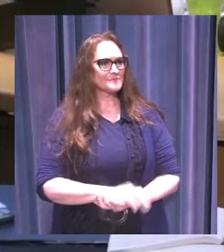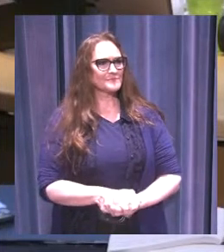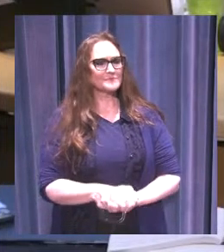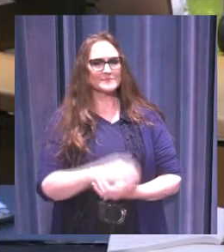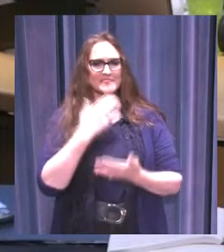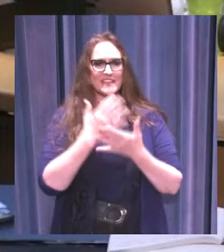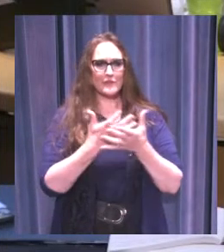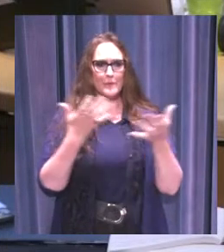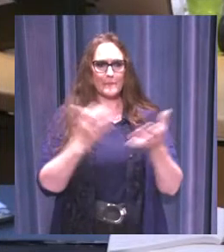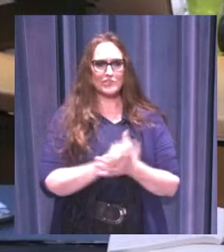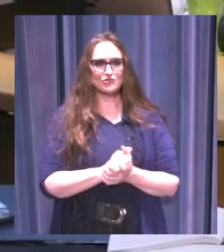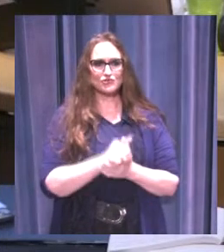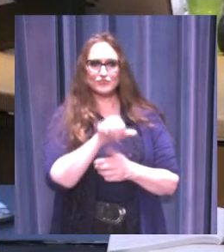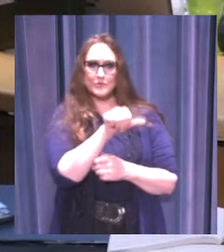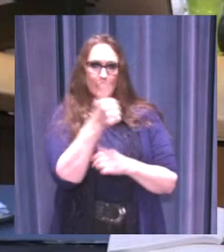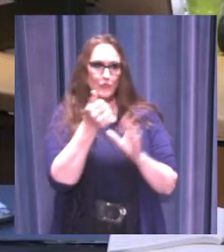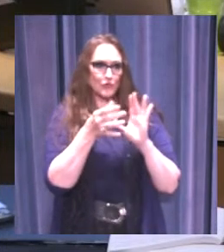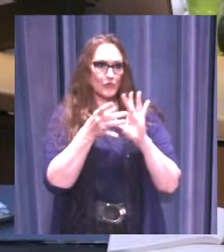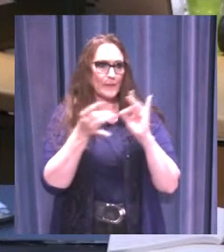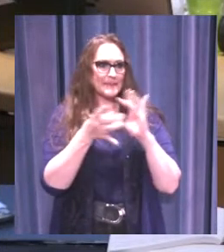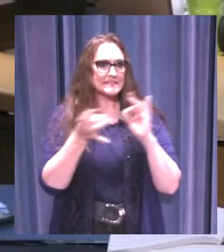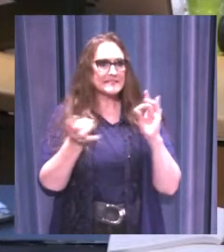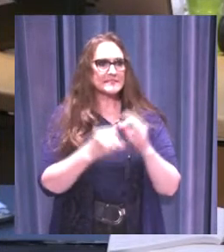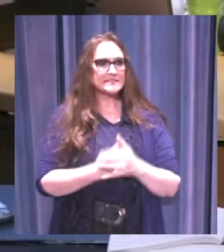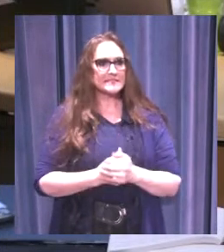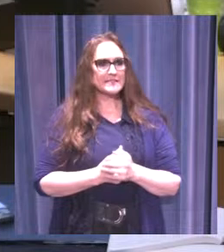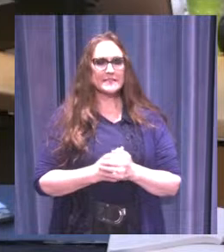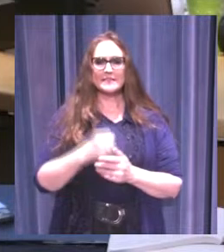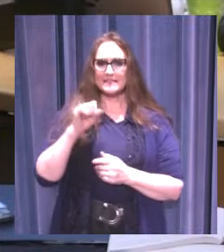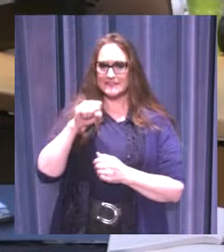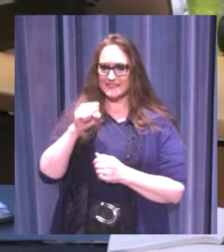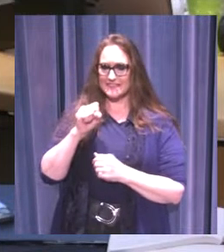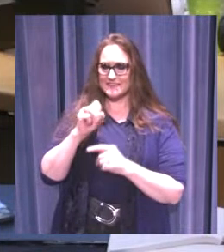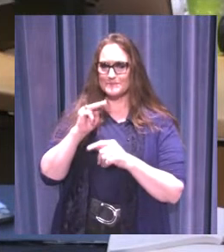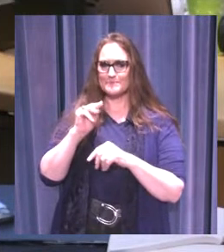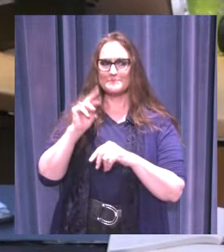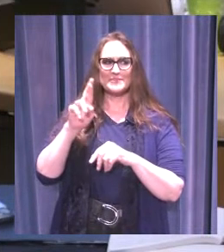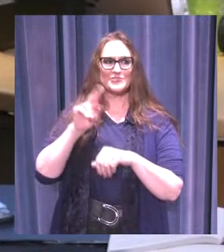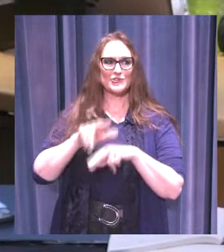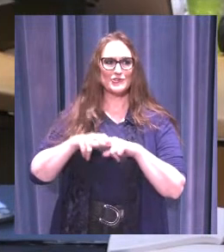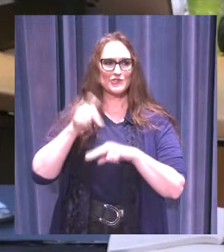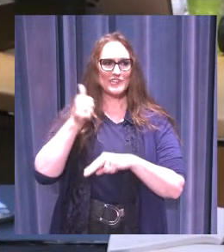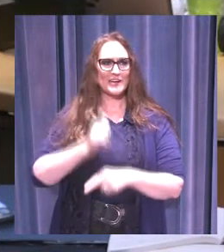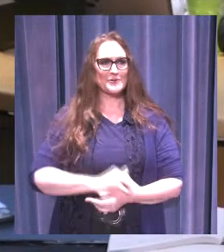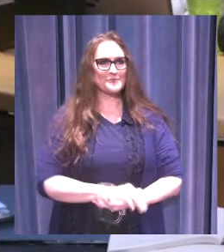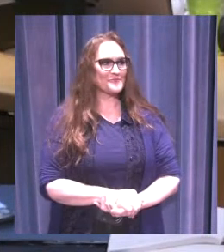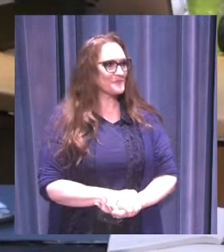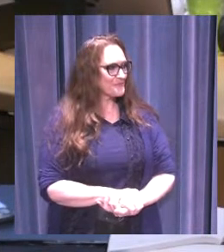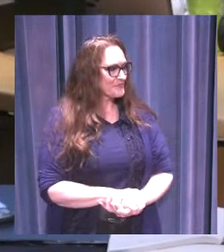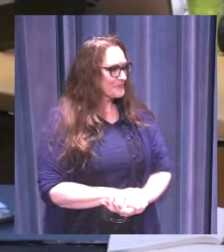Thank you very much. Are there any other comments? Yes, Mr. Chair.